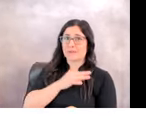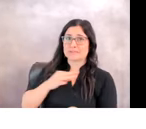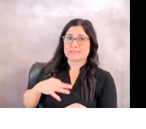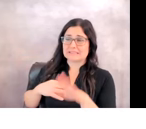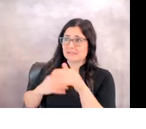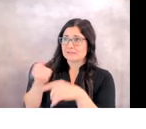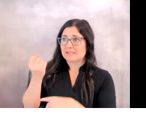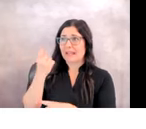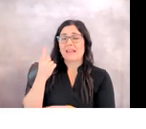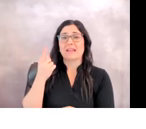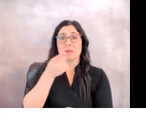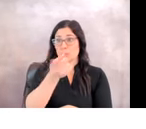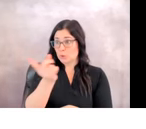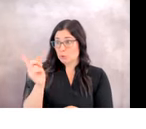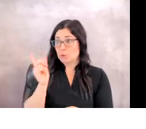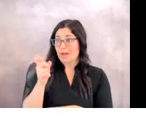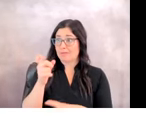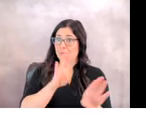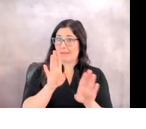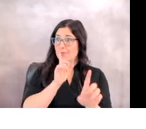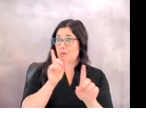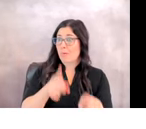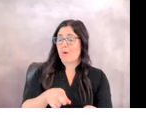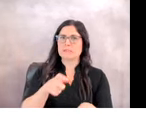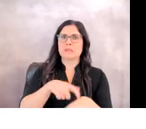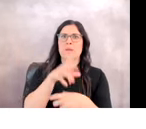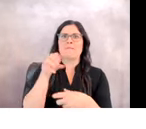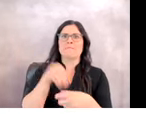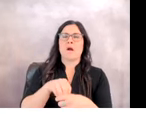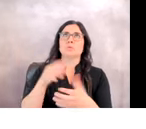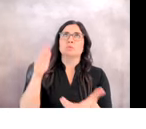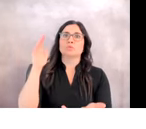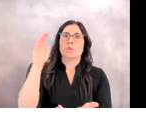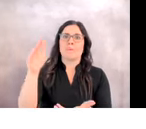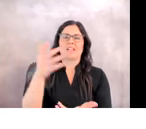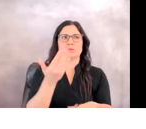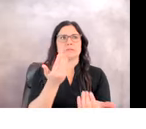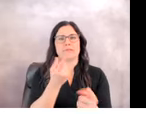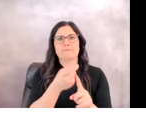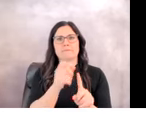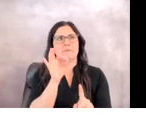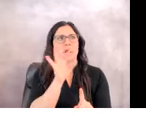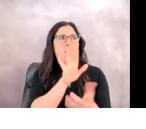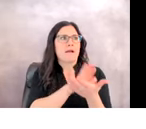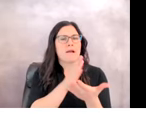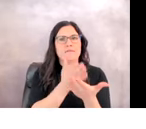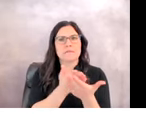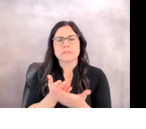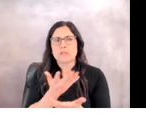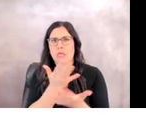you go through a behavior report or a dishonesty infraction and you're trying to pull evidence.